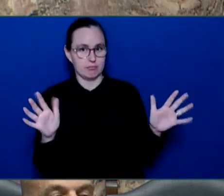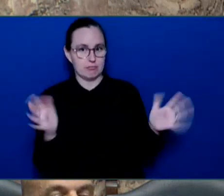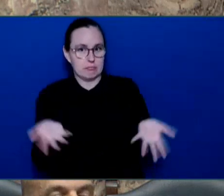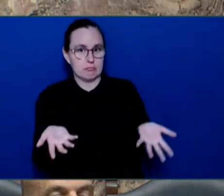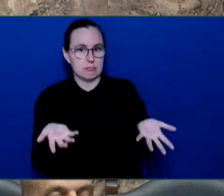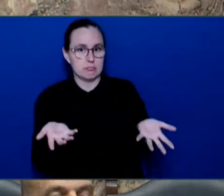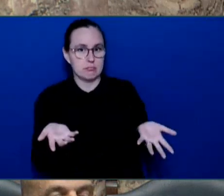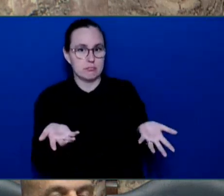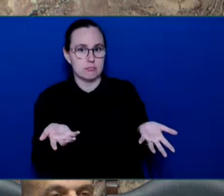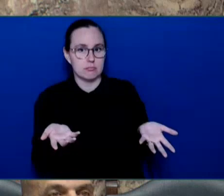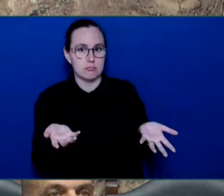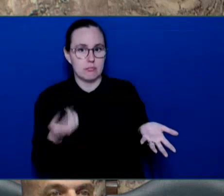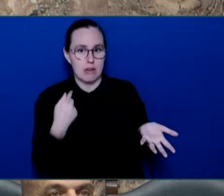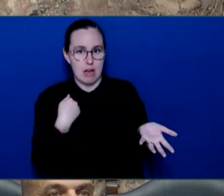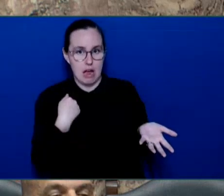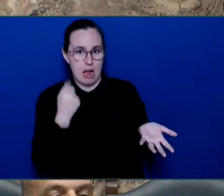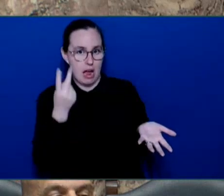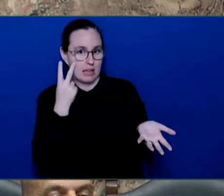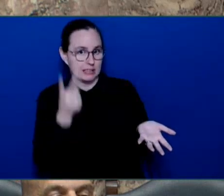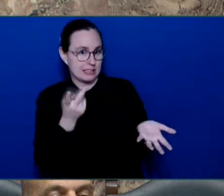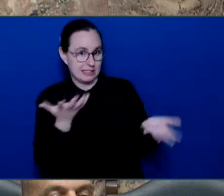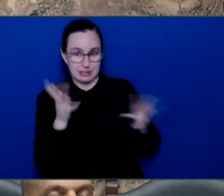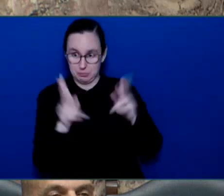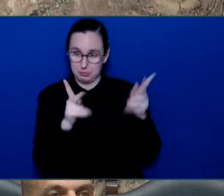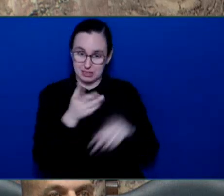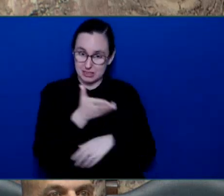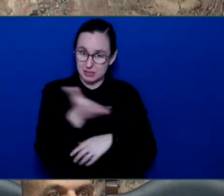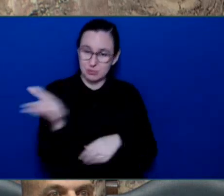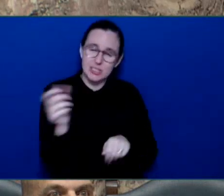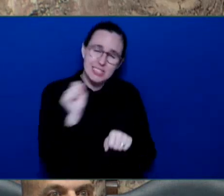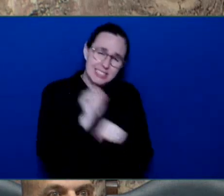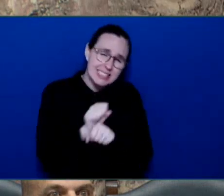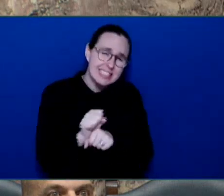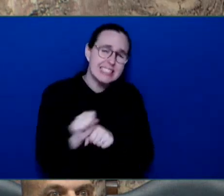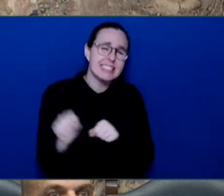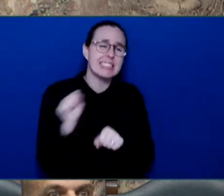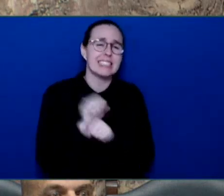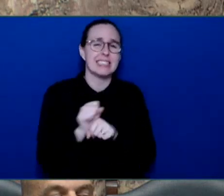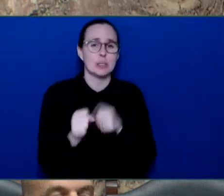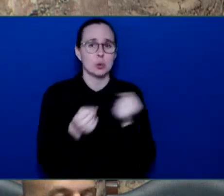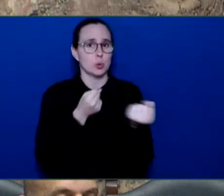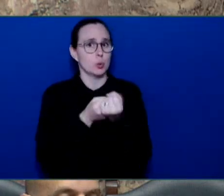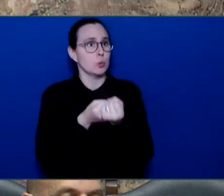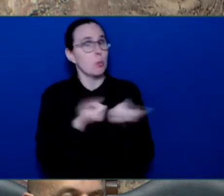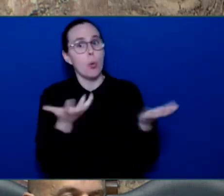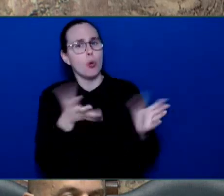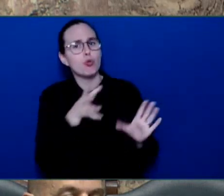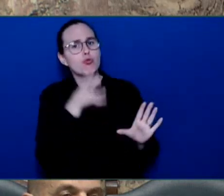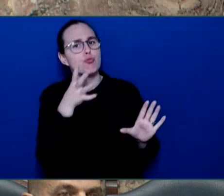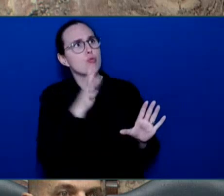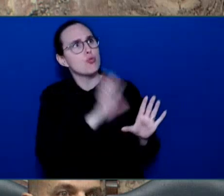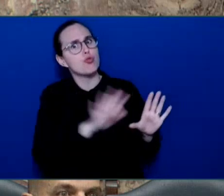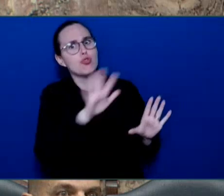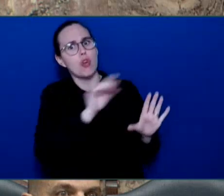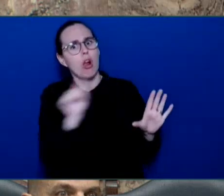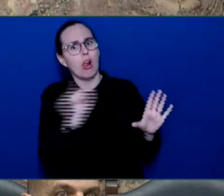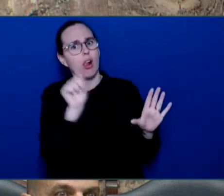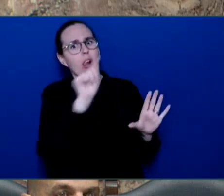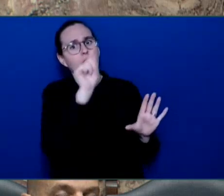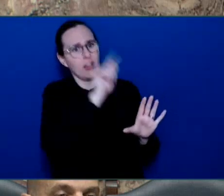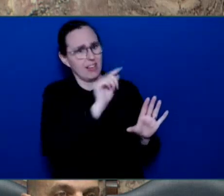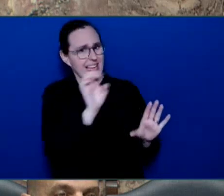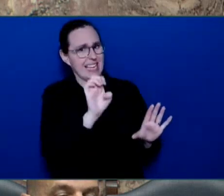to support, in particular, rural emergency rooms across BC. That means new contract arrangements. That